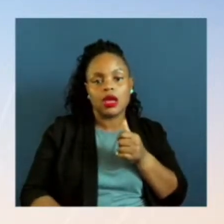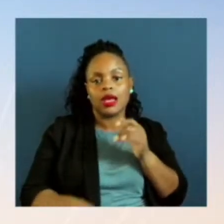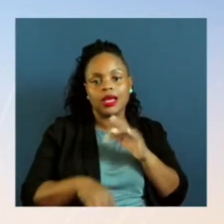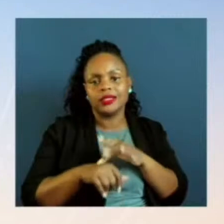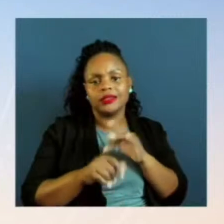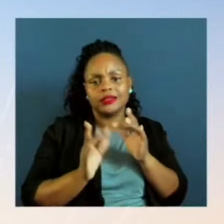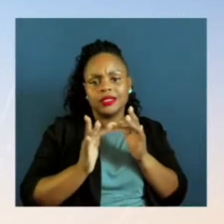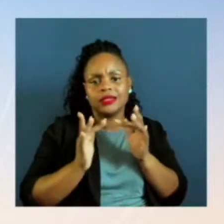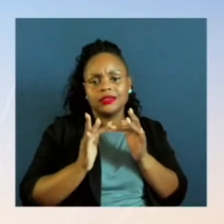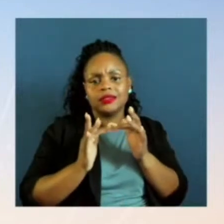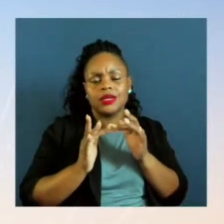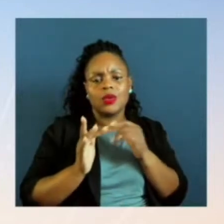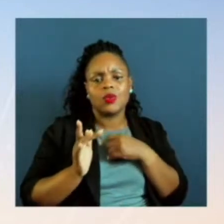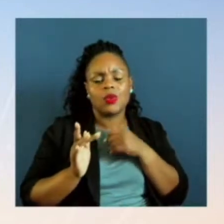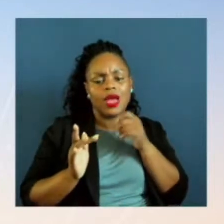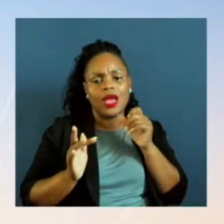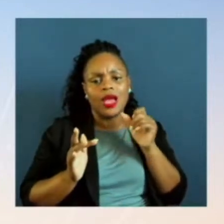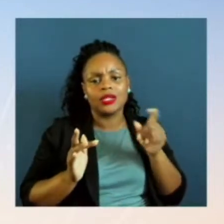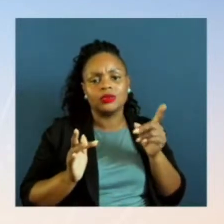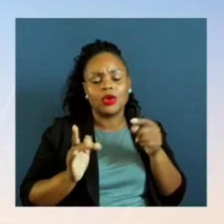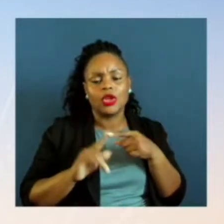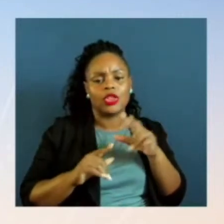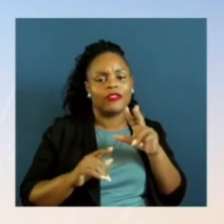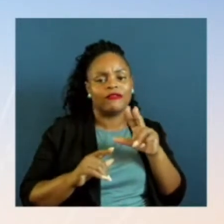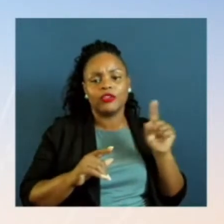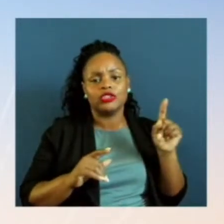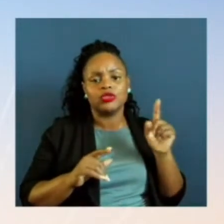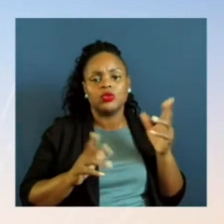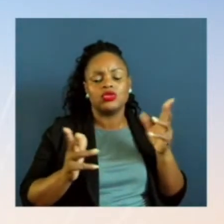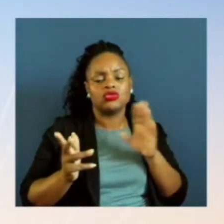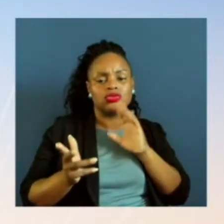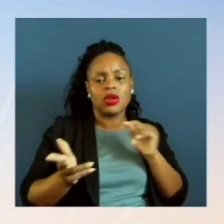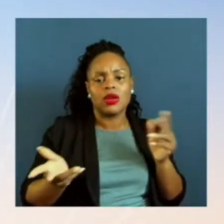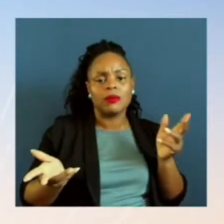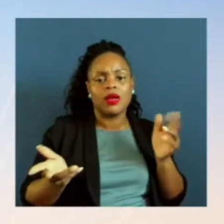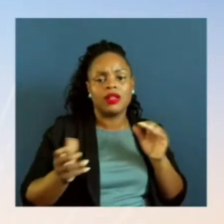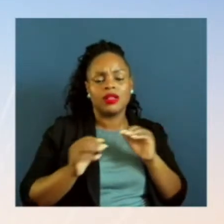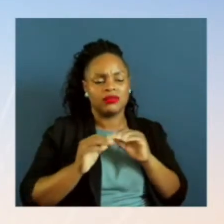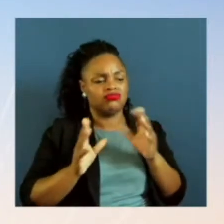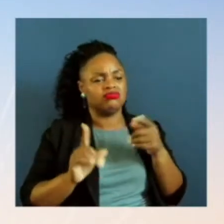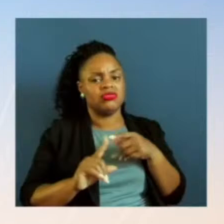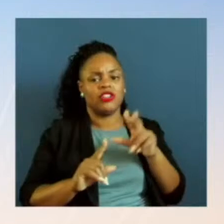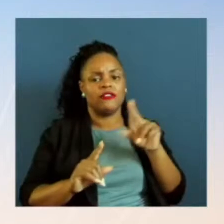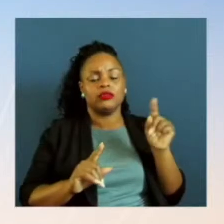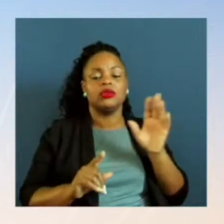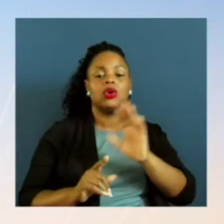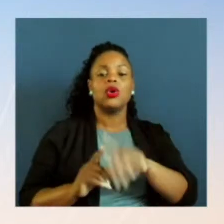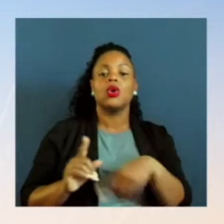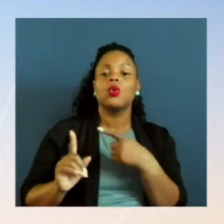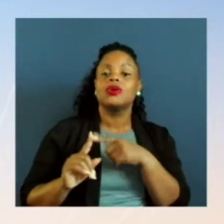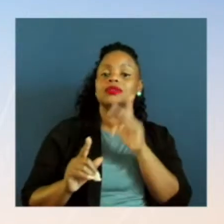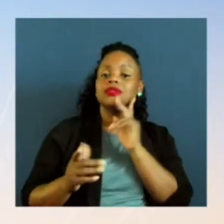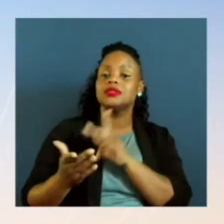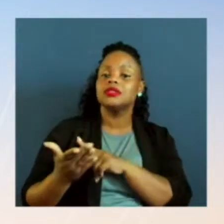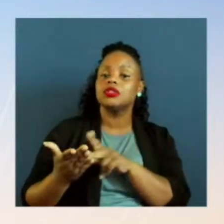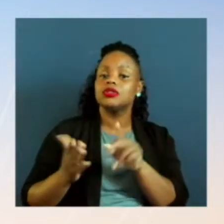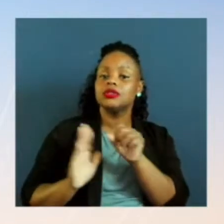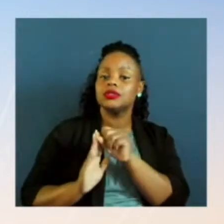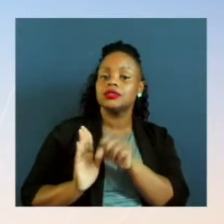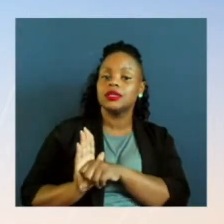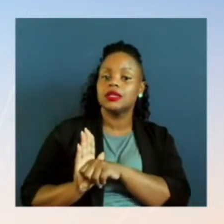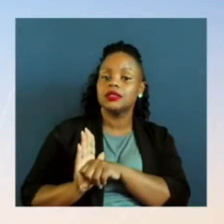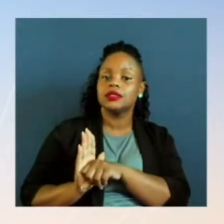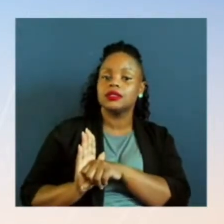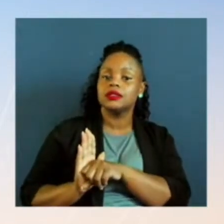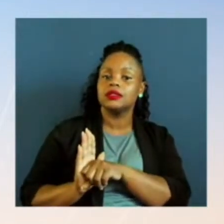call on the 31st. I'm not sure what that would be a reference to. The speech that Antony Blinken, the Secretary of State, gave at the withdrawal, at the end of the conflict, the last fight,